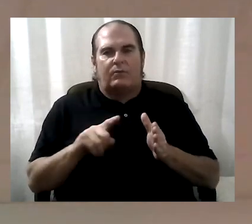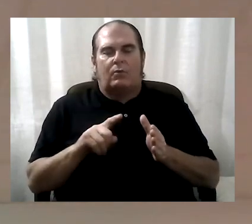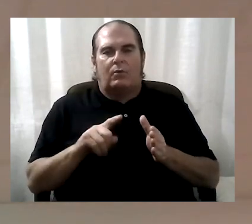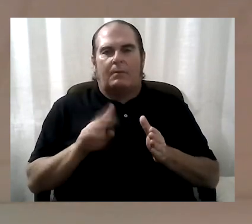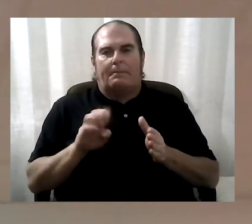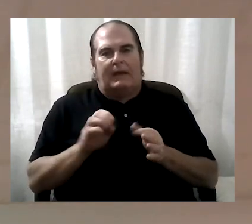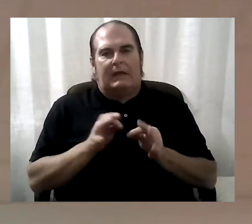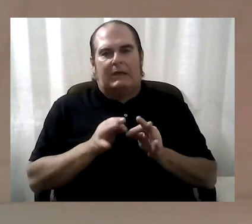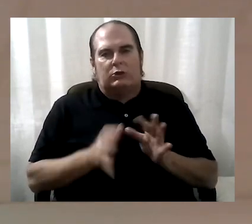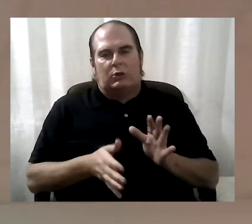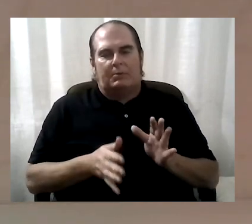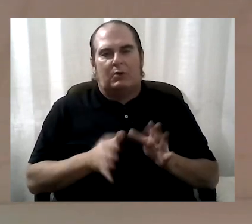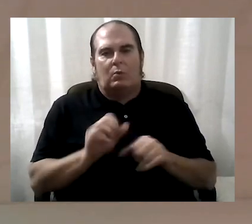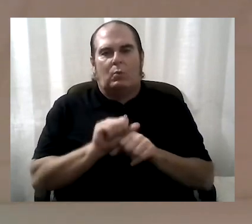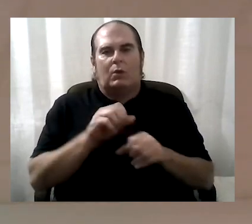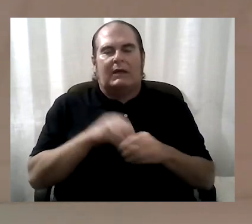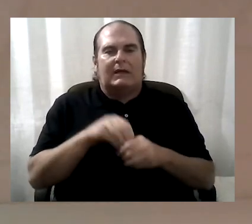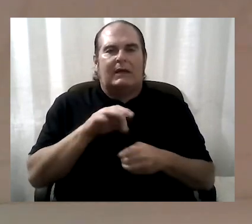election,